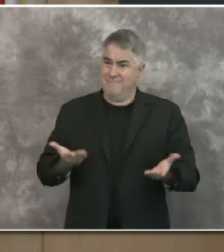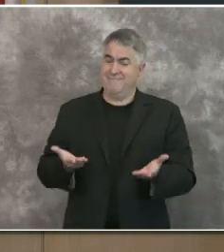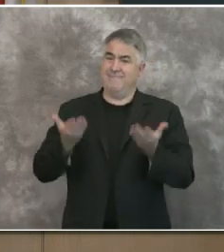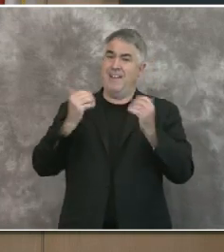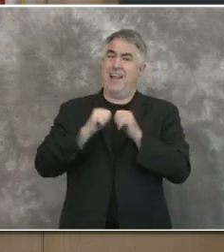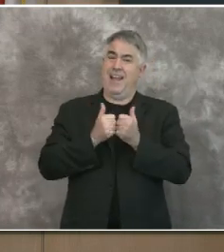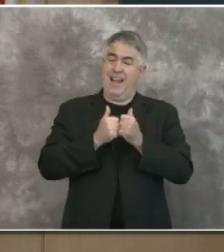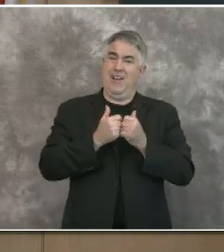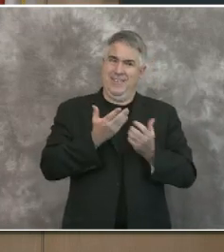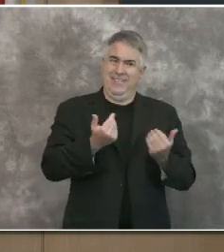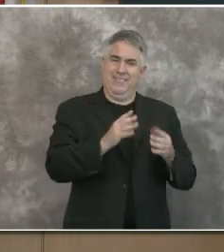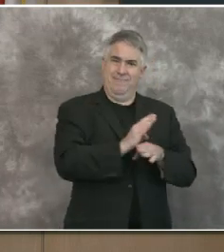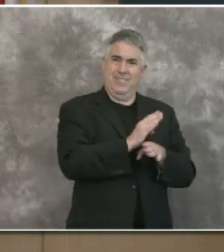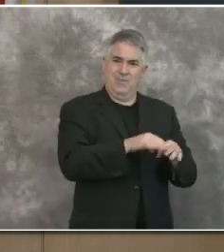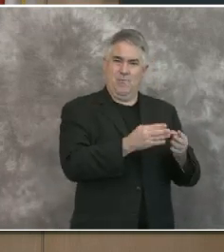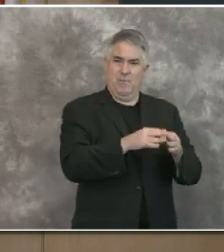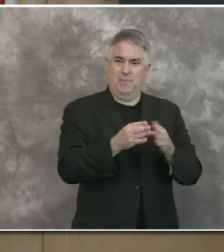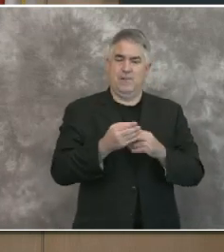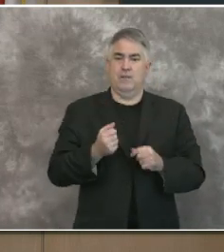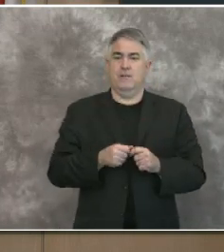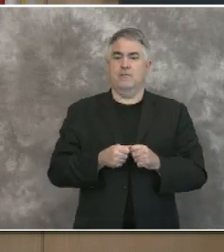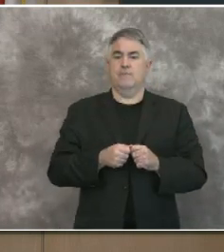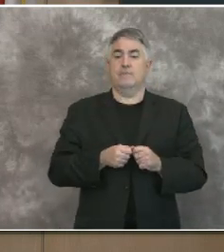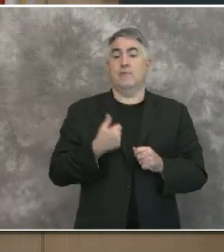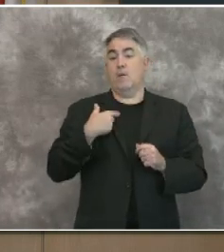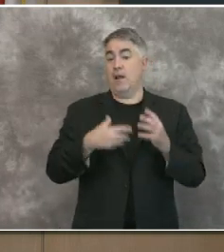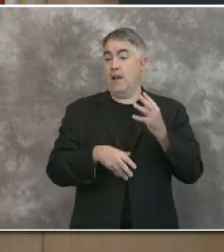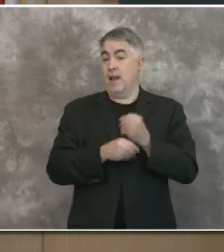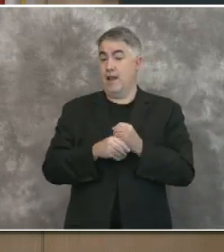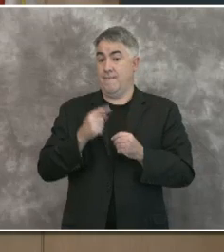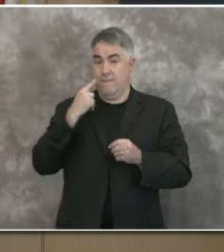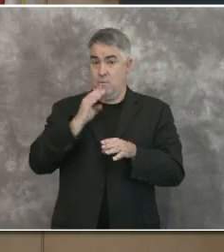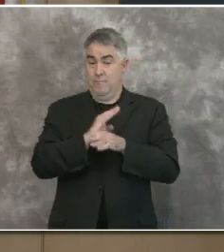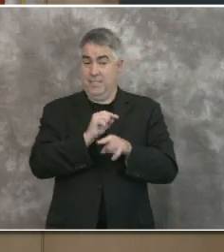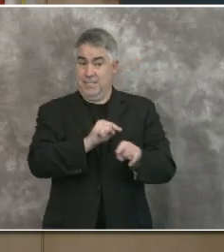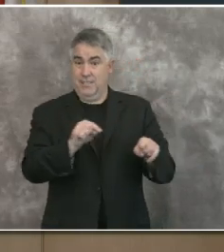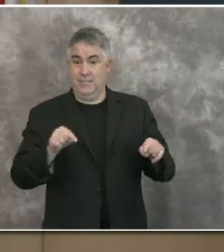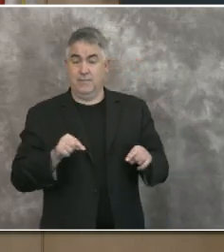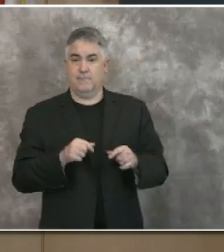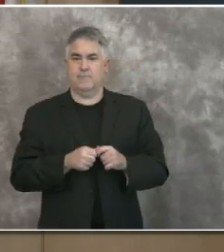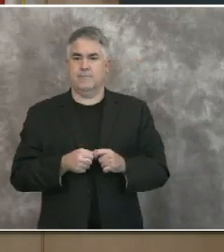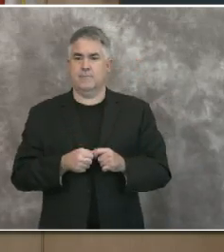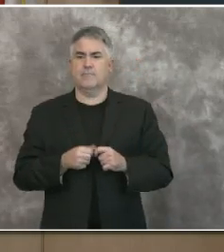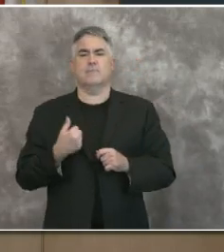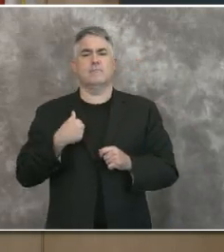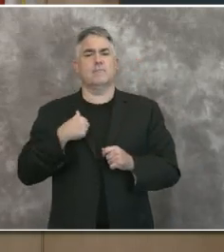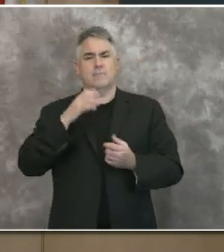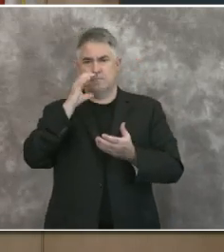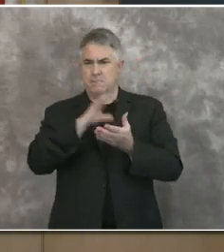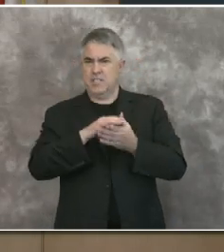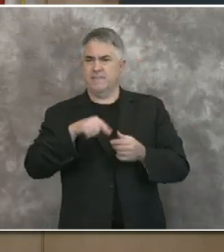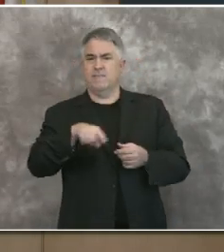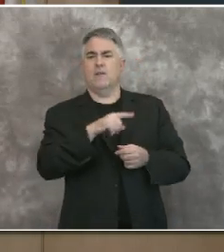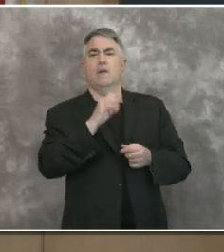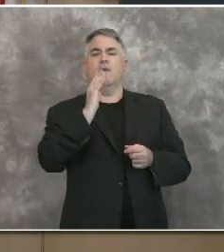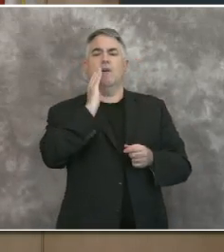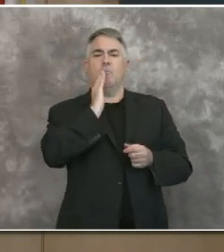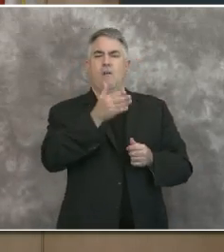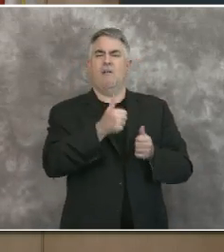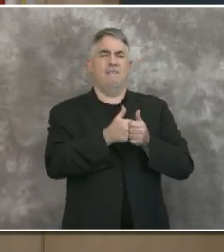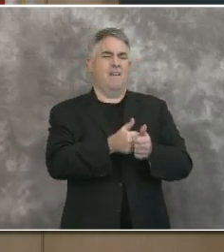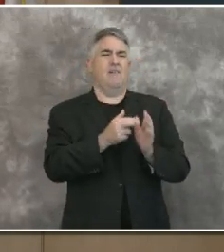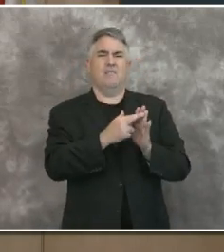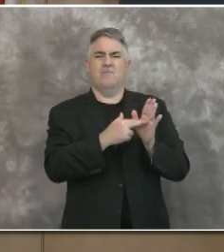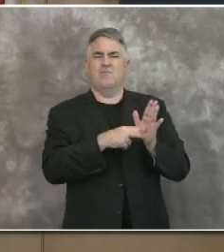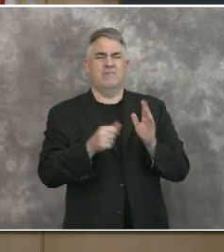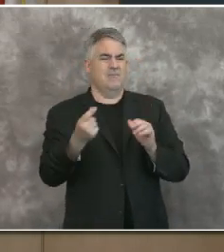And I just want to add that when it comes to businesses in particular, I believe that the overwhelming majority of them will do the right thing. Because they want